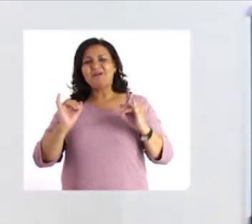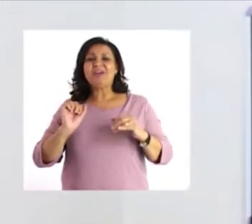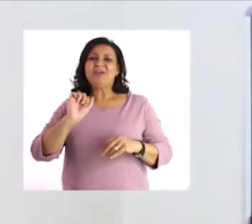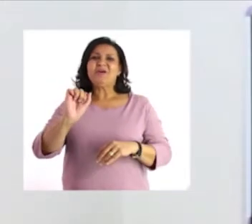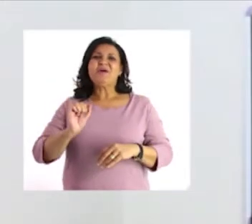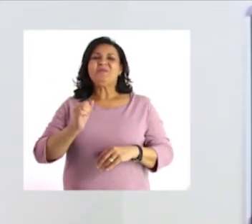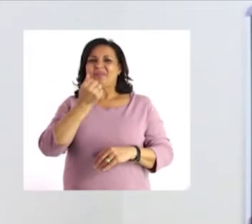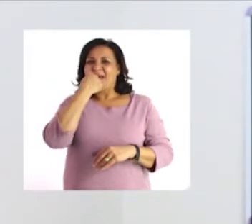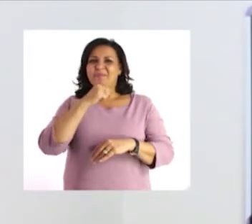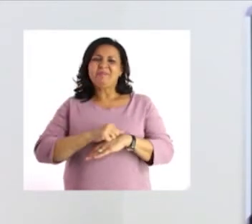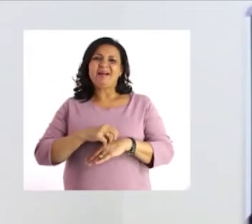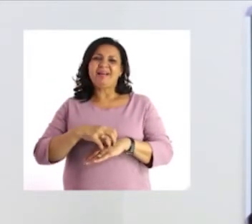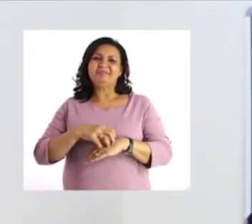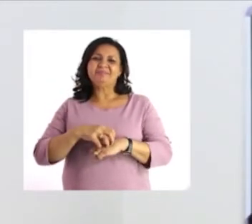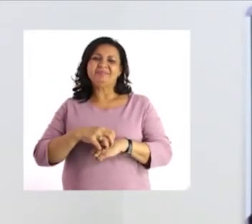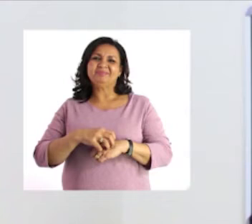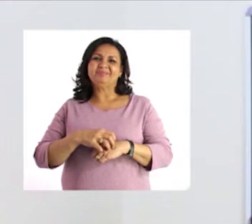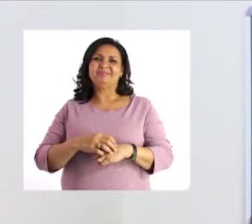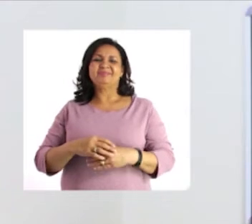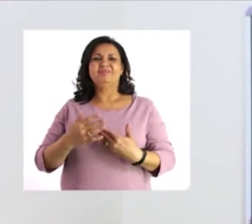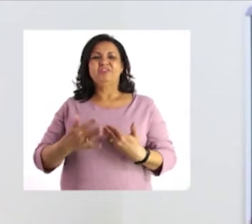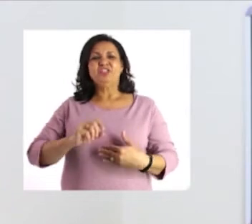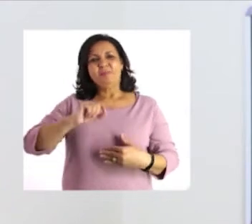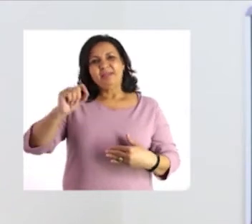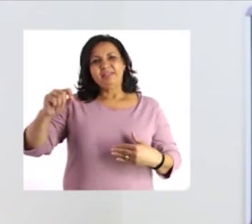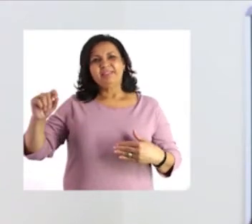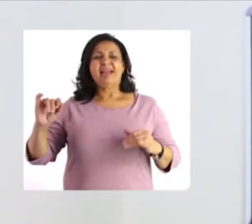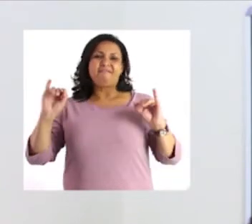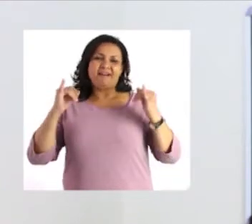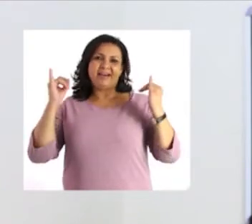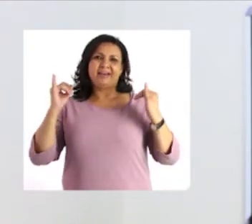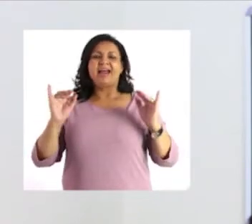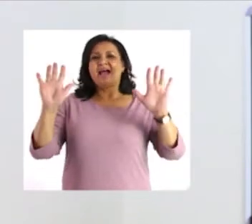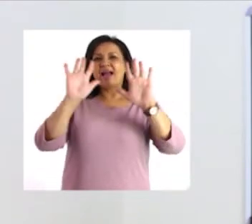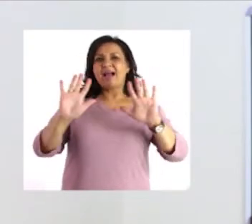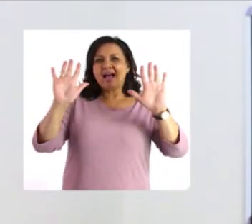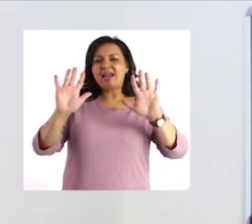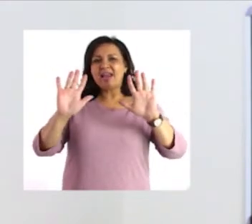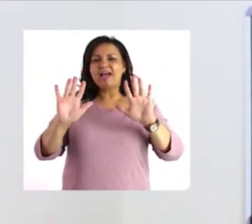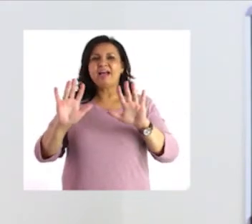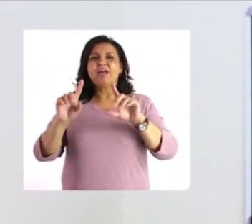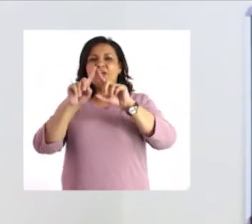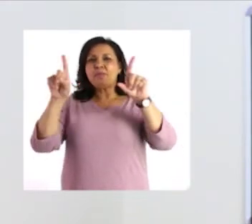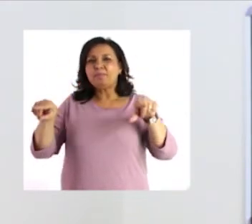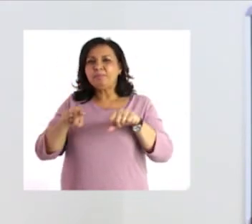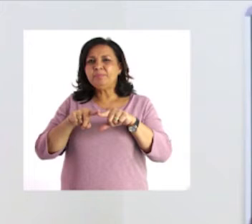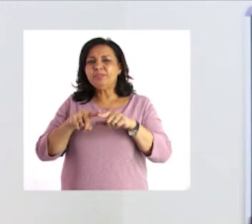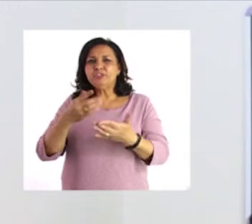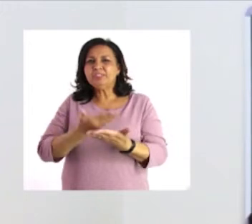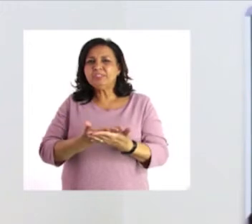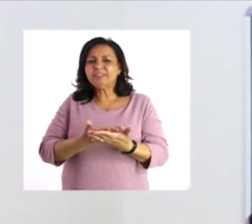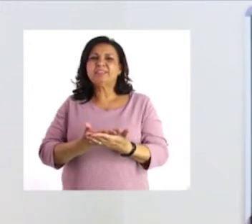pie. Make your patterns and have some fun. Remember to color your pictures very nicely within the lines. And if